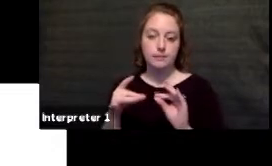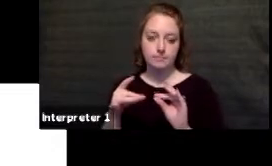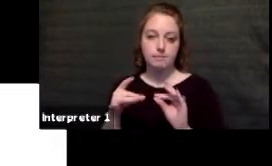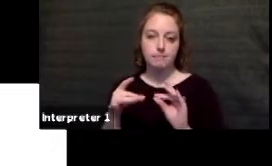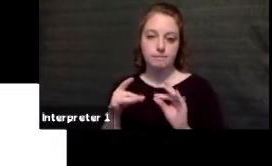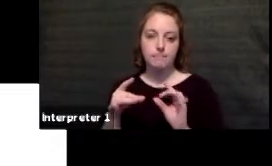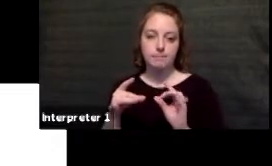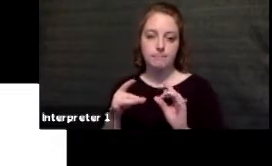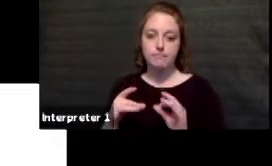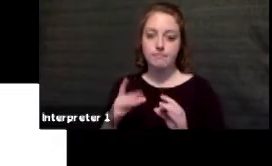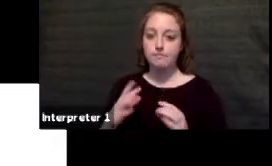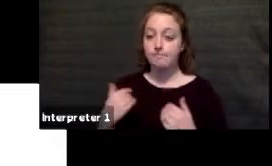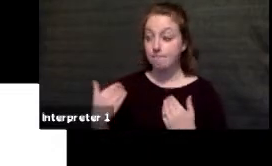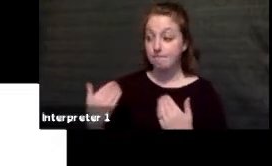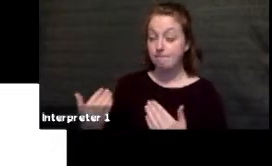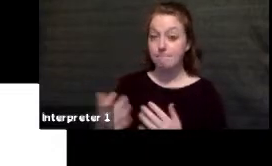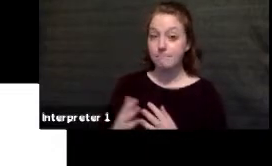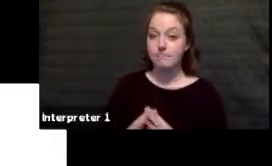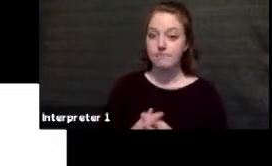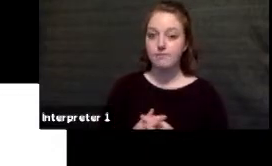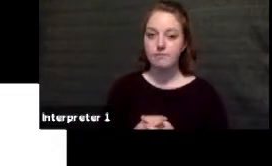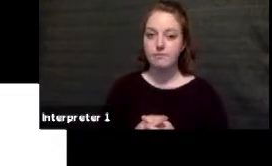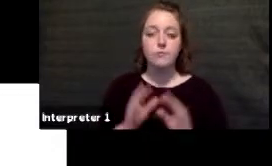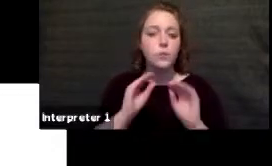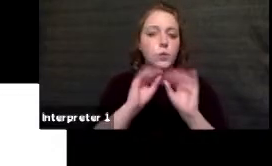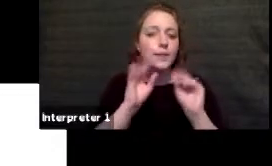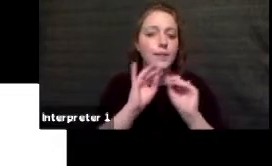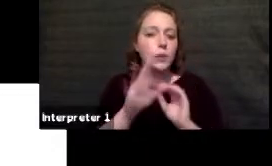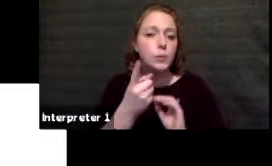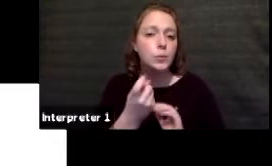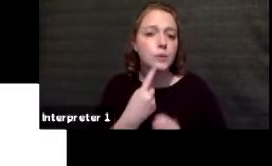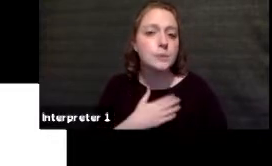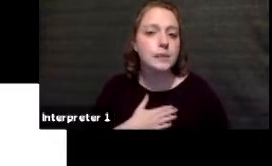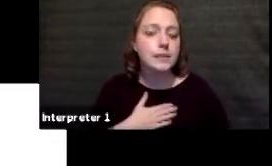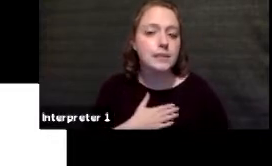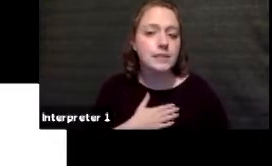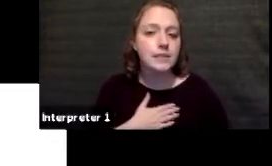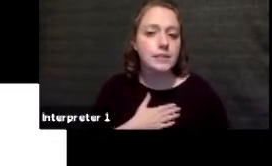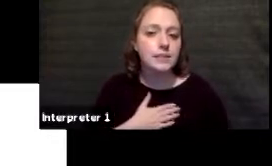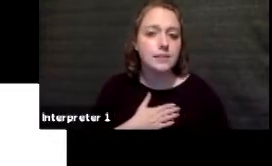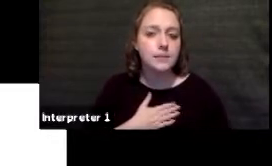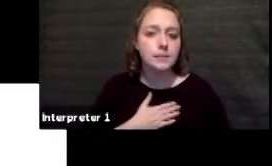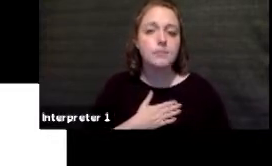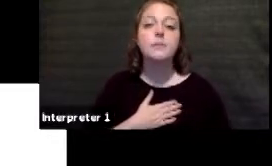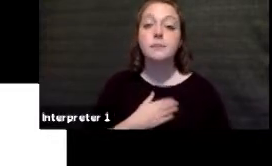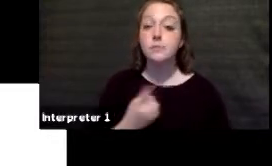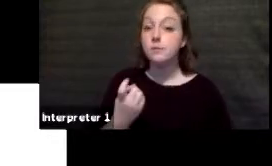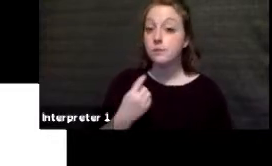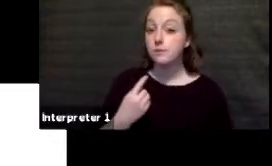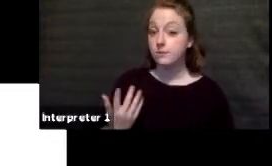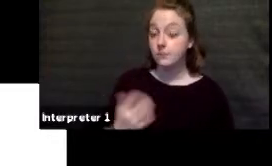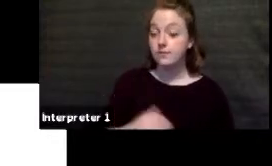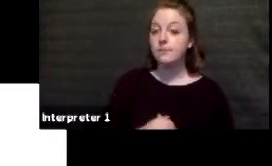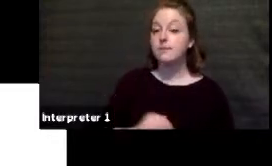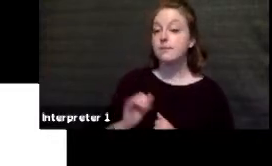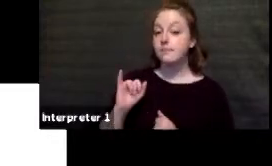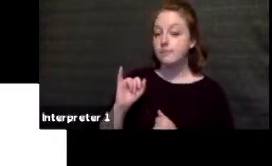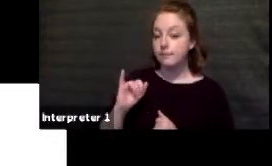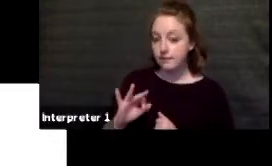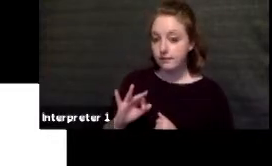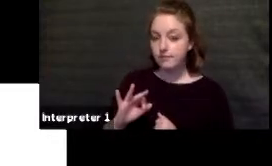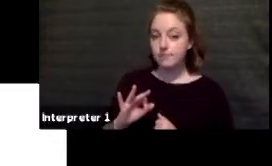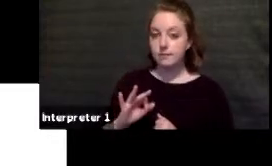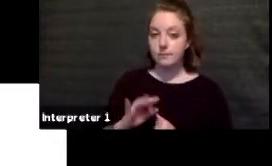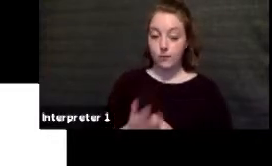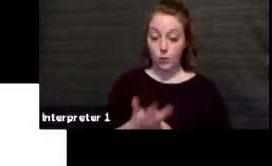Go ahead. Sorry. Would you clarify the question you're wanting to answer, The question is, uh, if you maintain the three